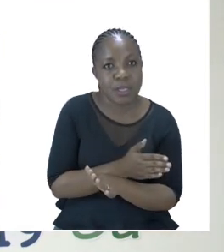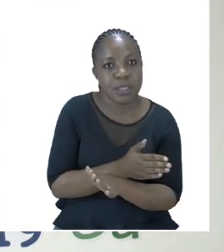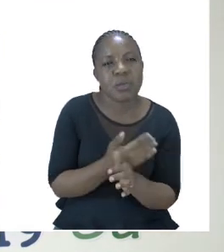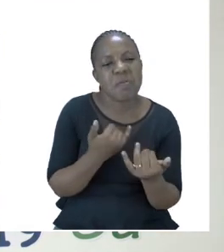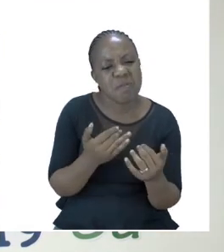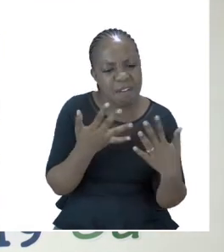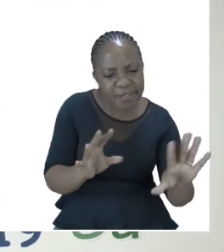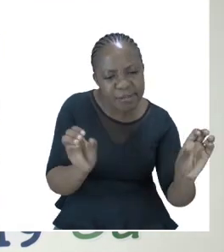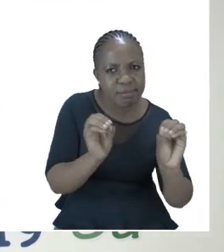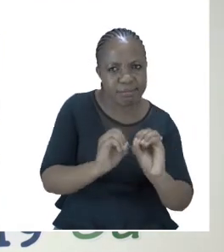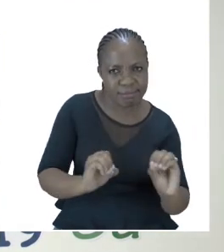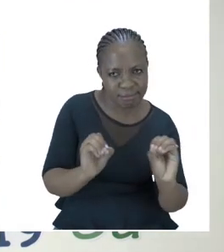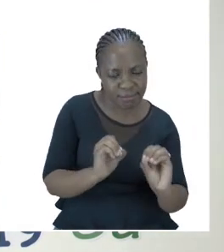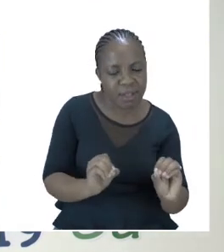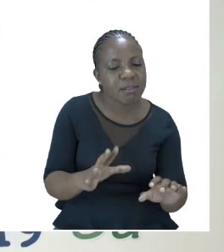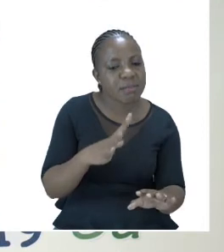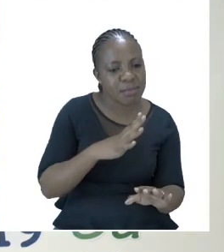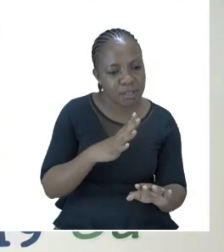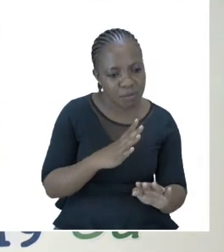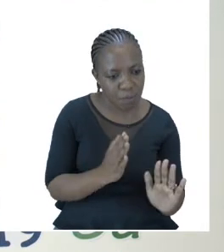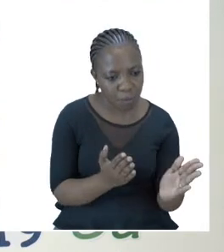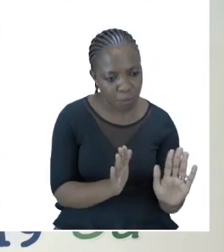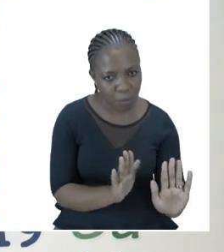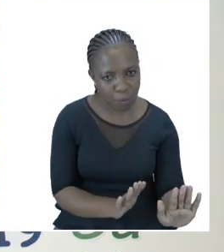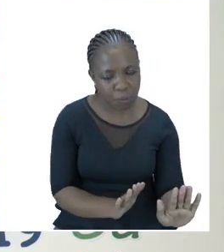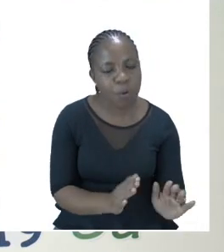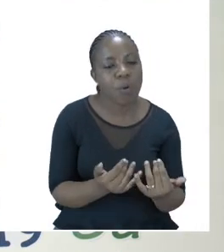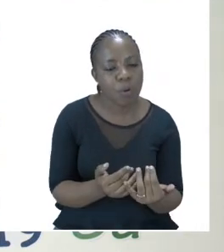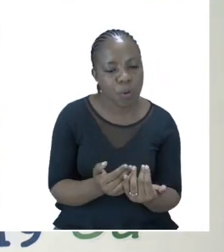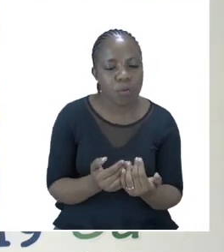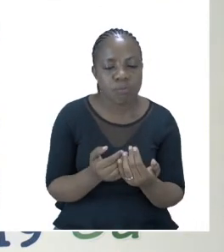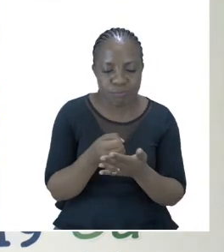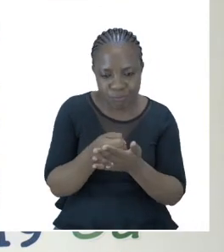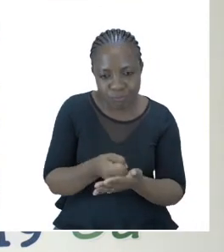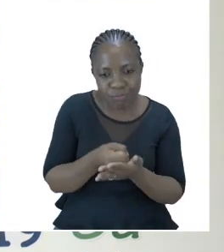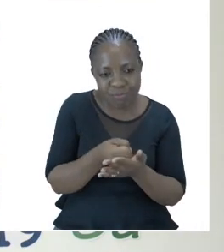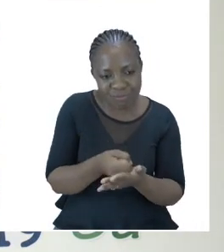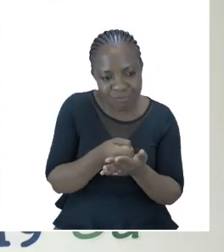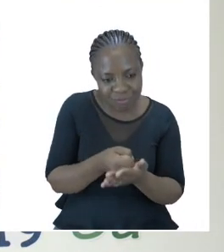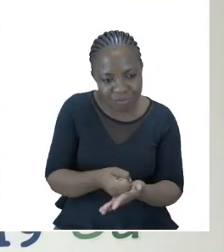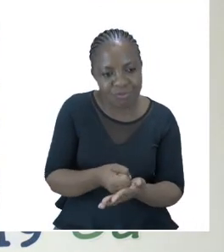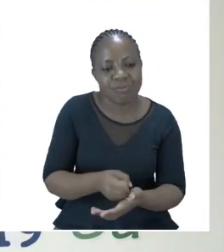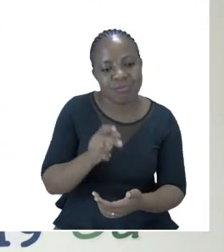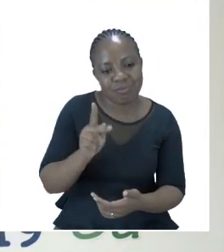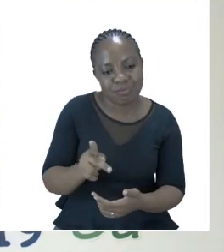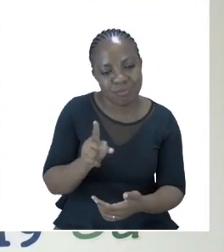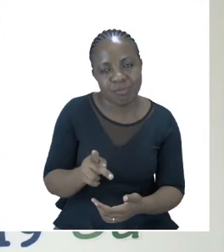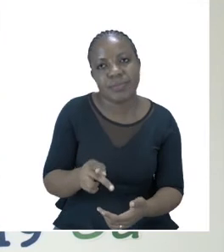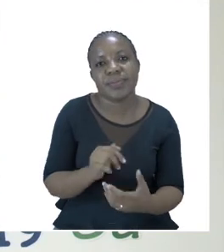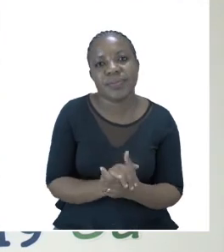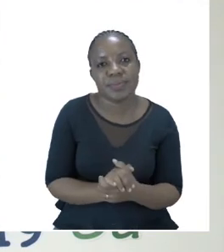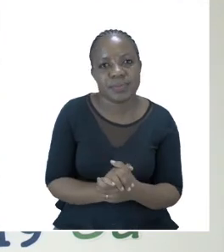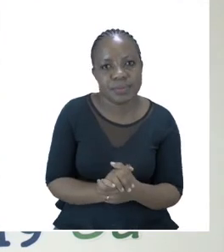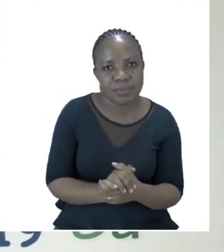and start again, or try again, or finish. Now,